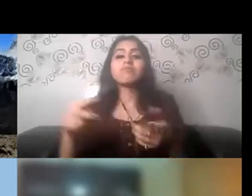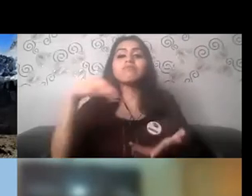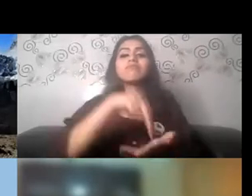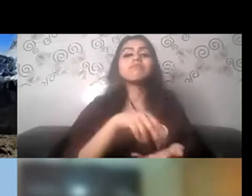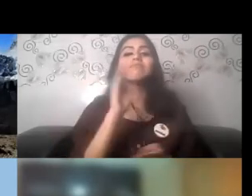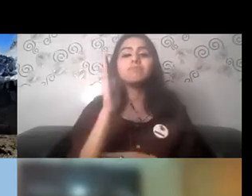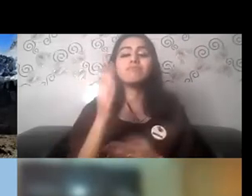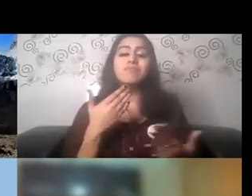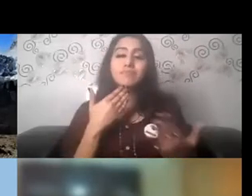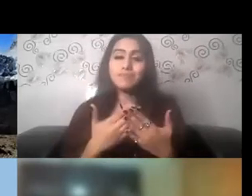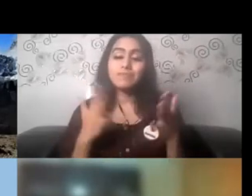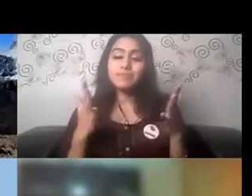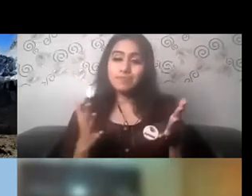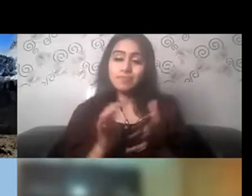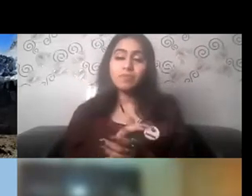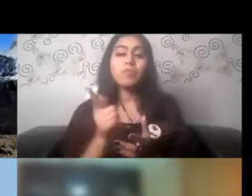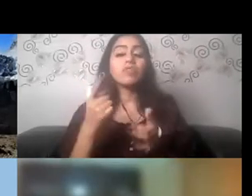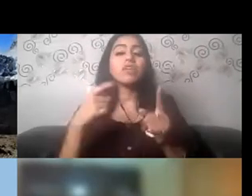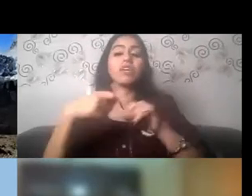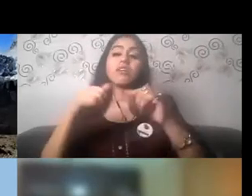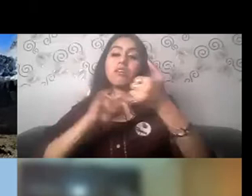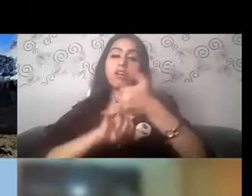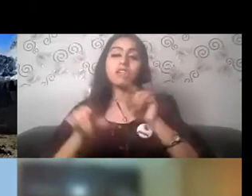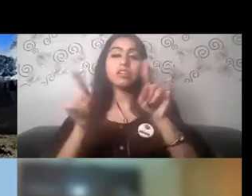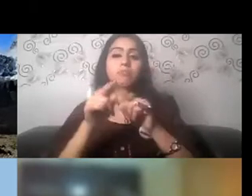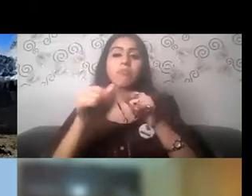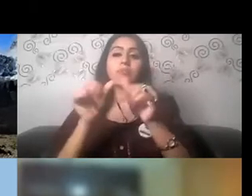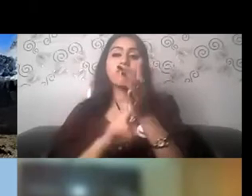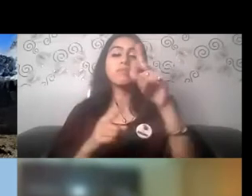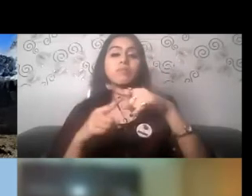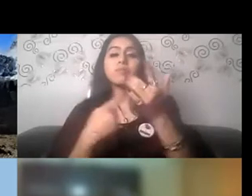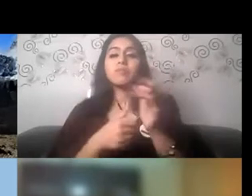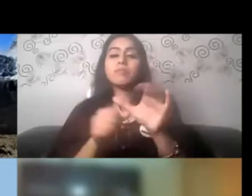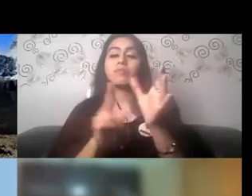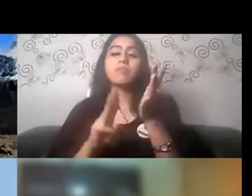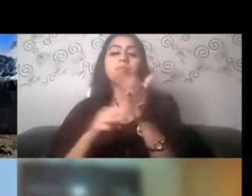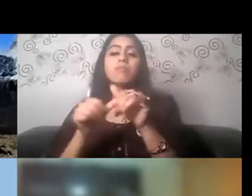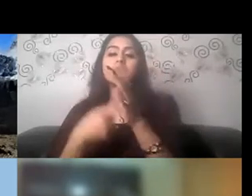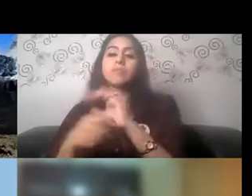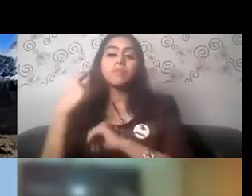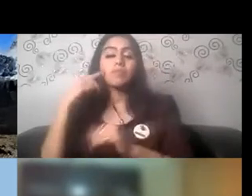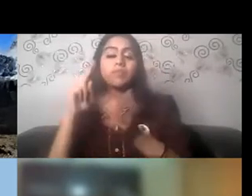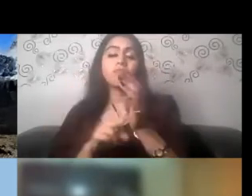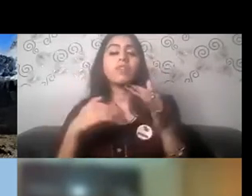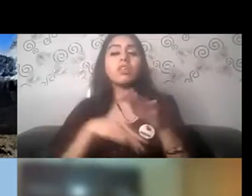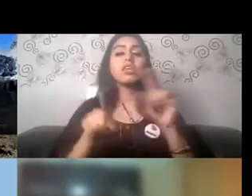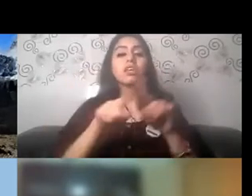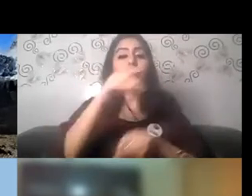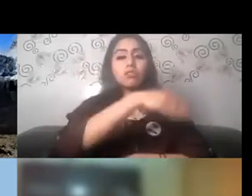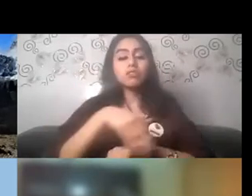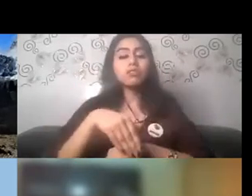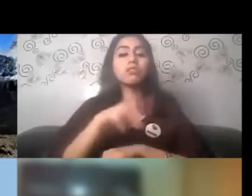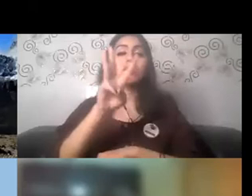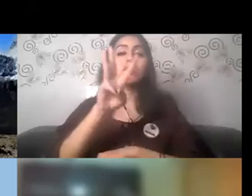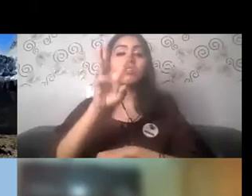panel. We have K.S. Patnayak, who's the director of Red Dot Marine. He is a marine engineer with over 30 years of